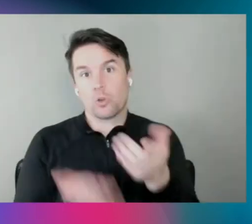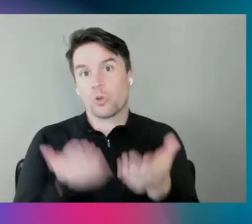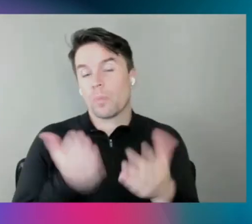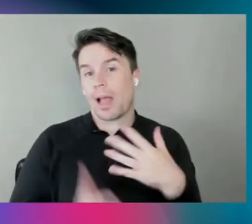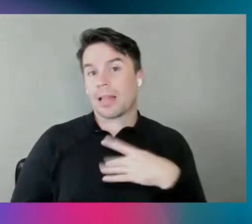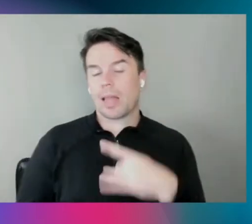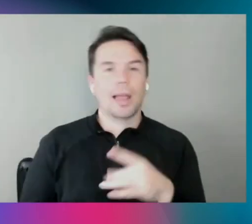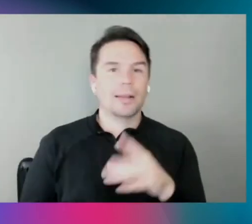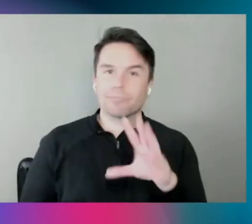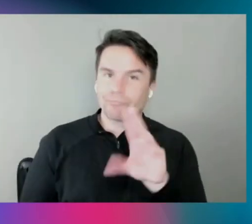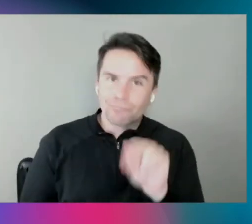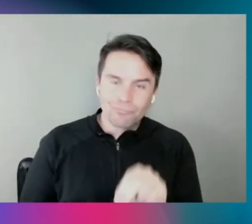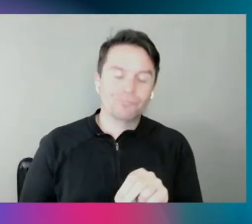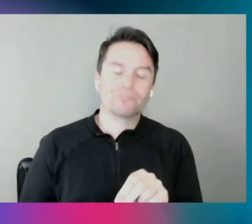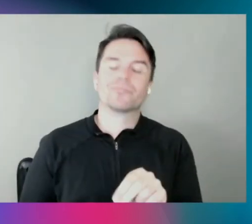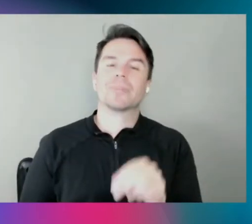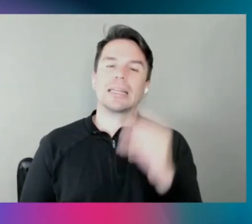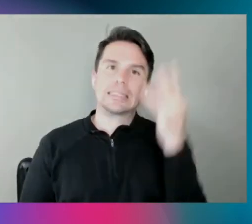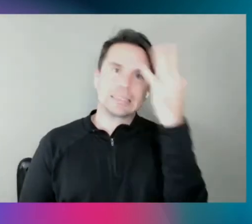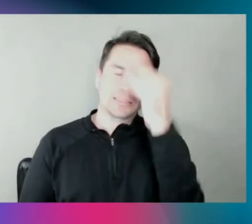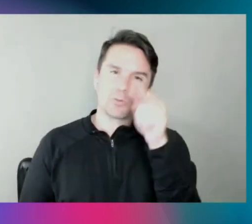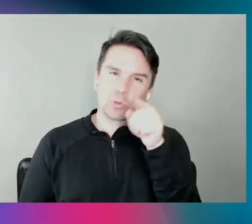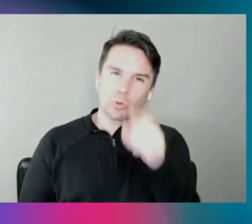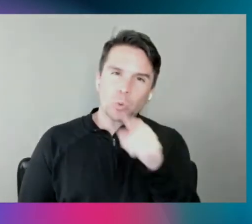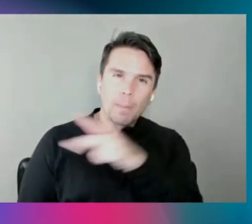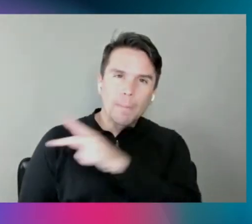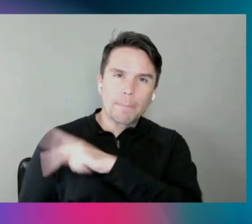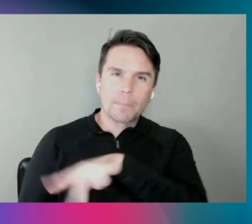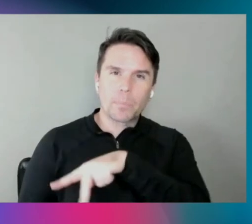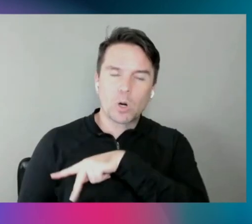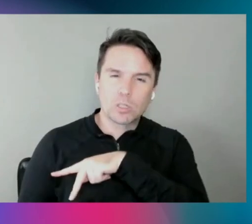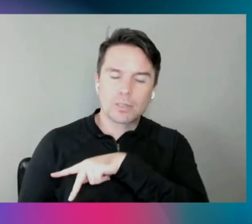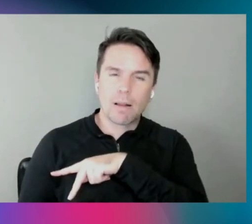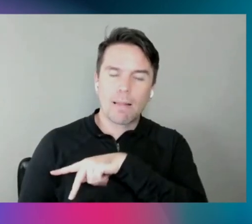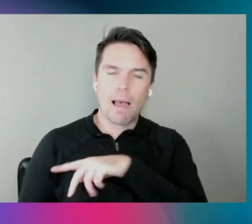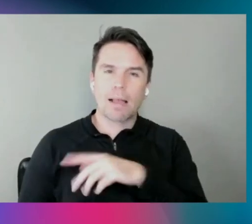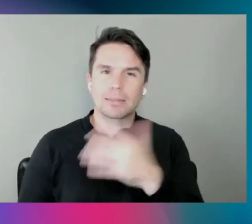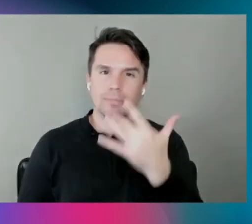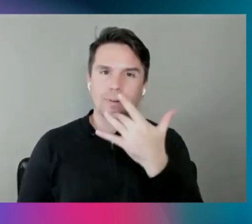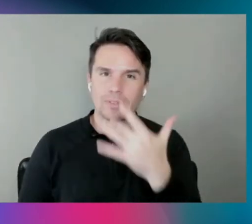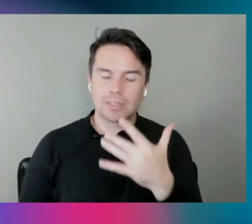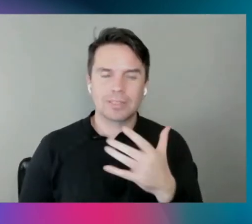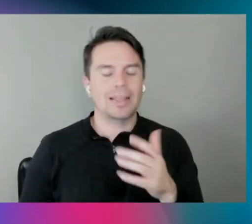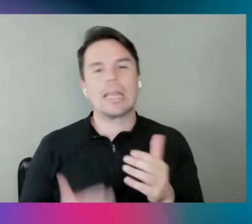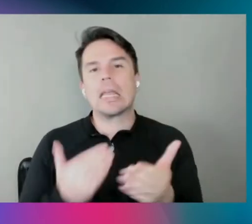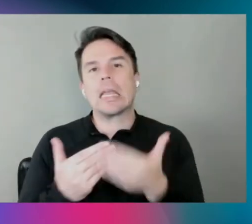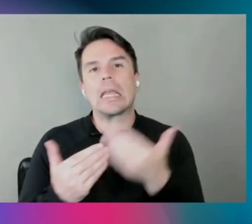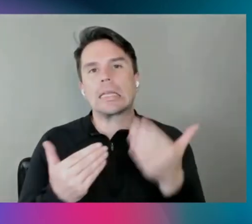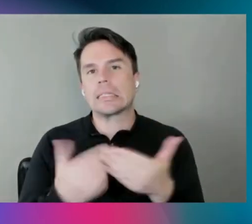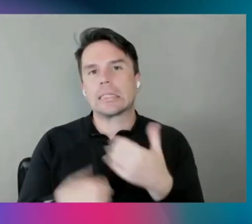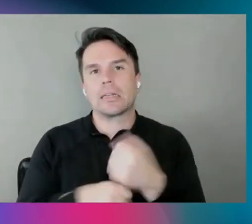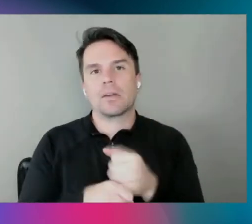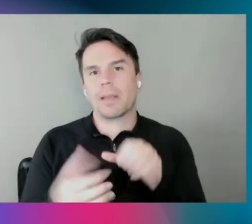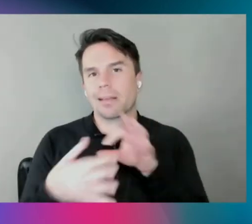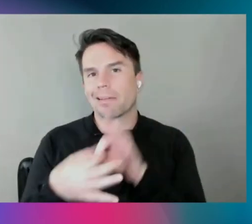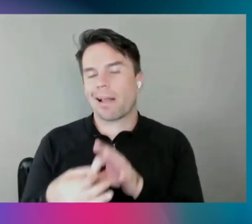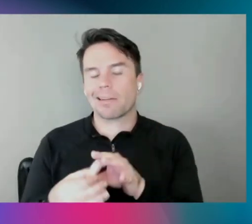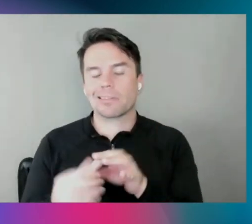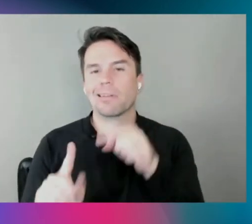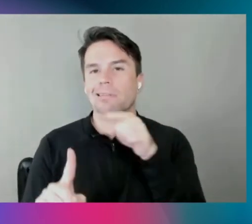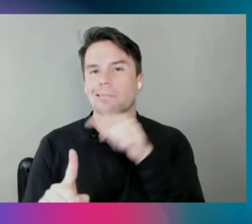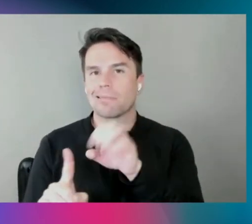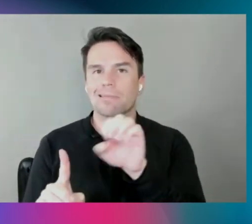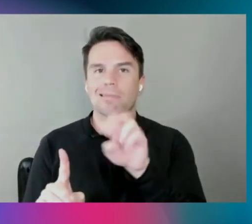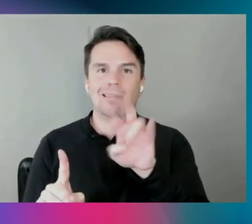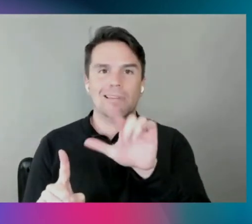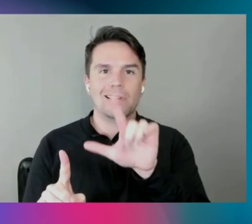choices, right? Yes. It's very easy to make a connection between Evil Dead and then go, here's a bunch of other Sam Raimi movies, right? That's not even necessarily a